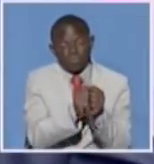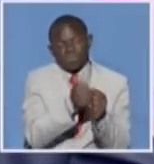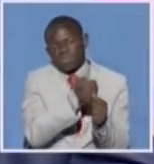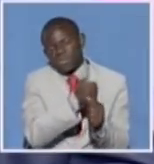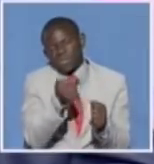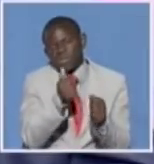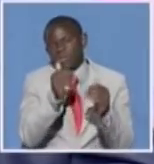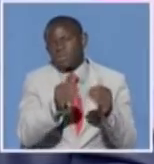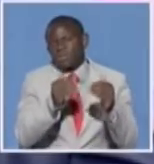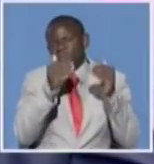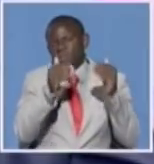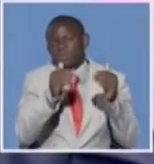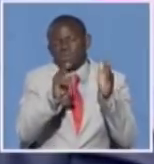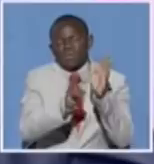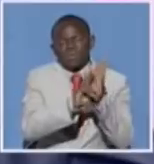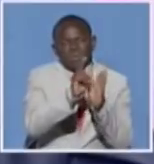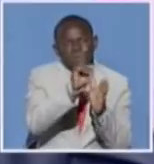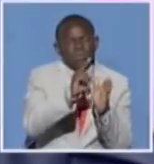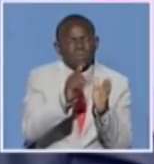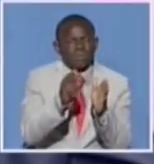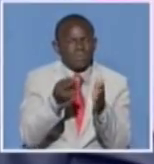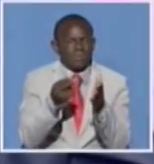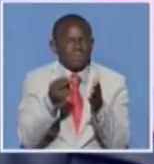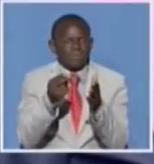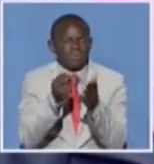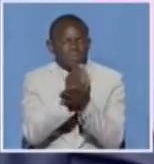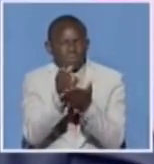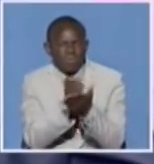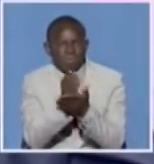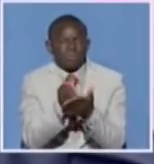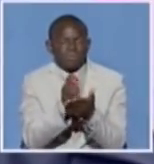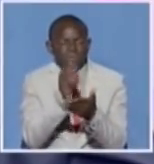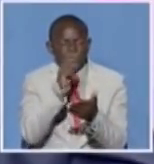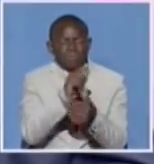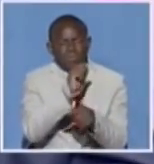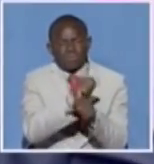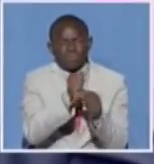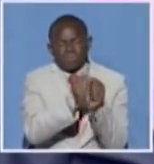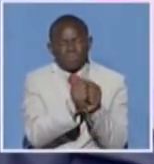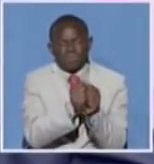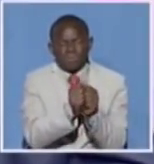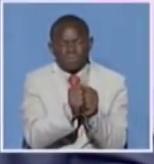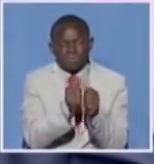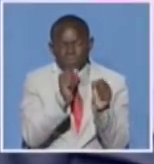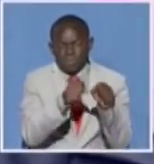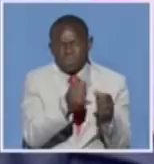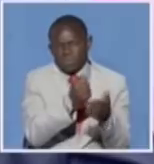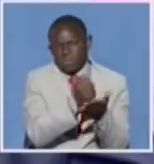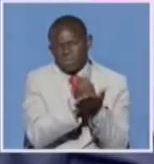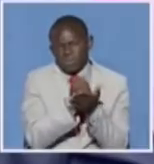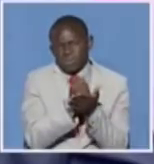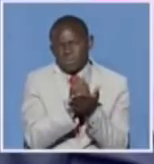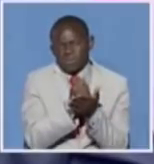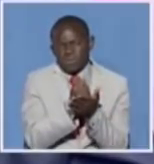to undertake, some of the appropriate research, which we feel that would help us to understand some of these